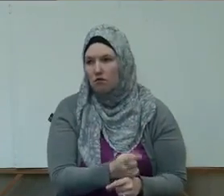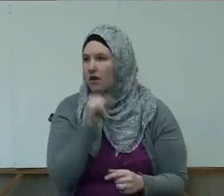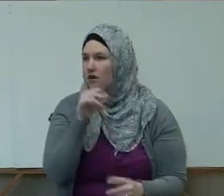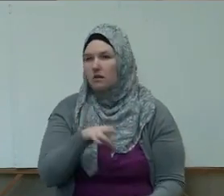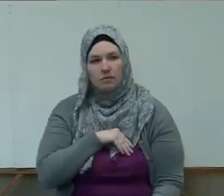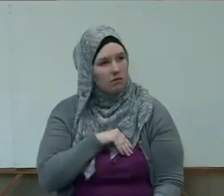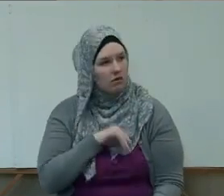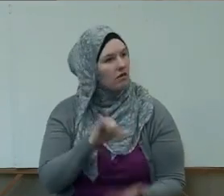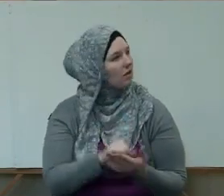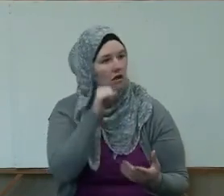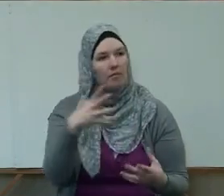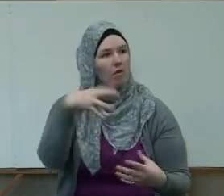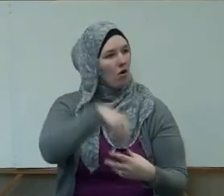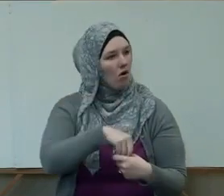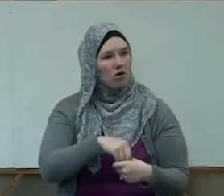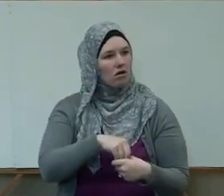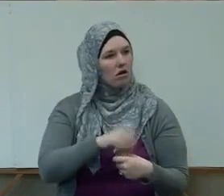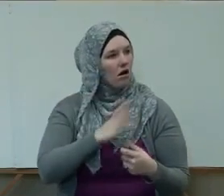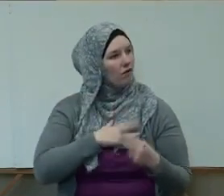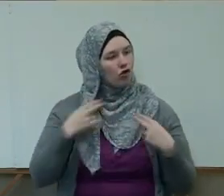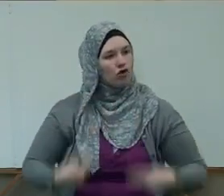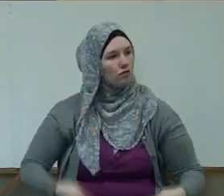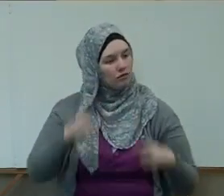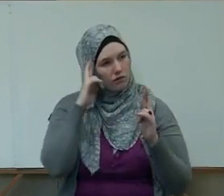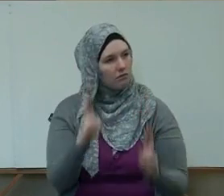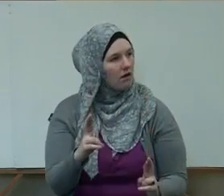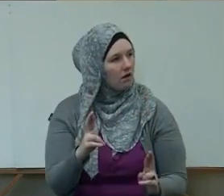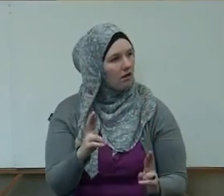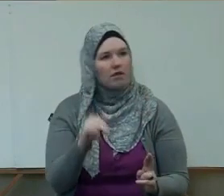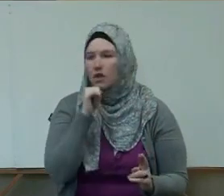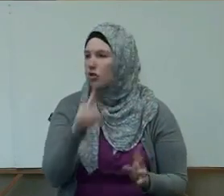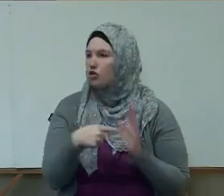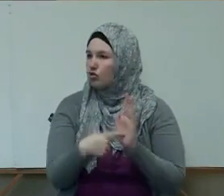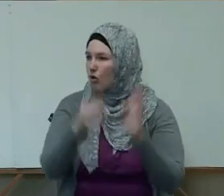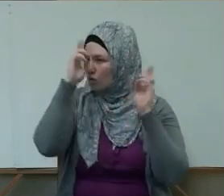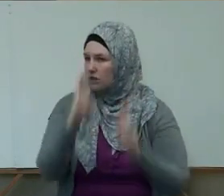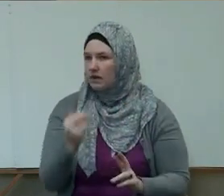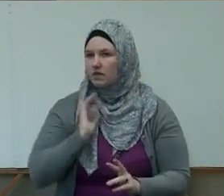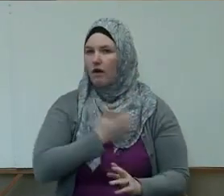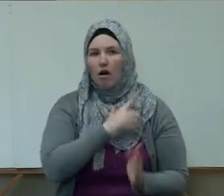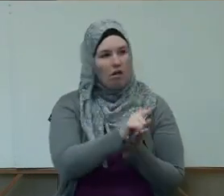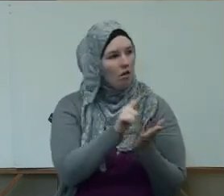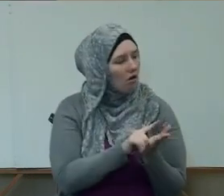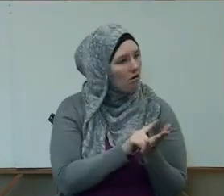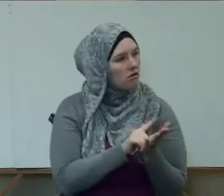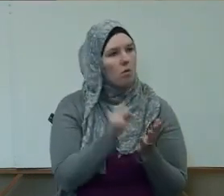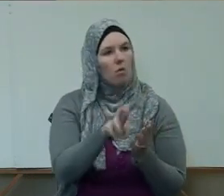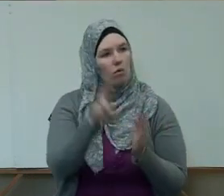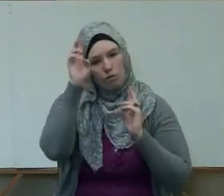that's not part of human dignity. That doesn't show respect for our laws or the laws of humanity in